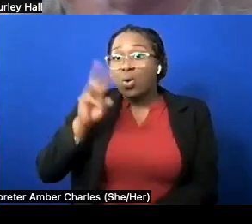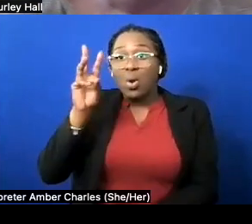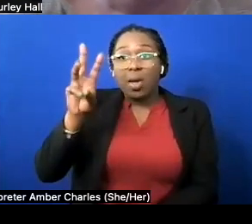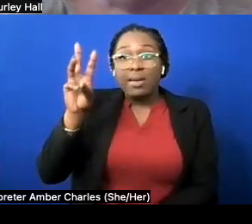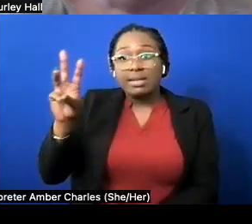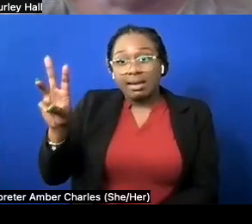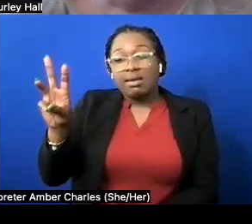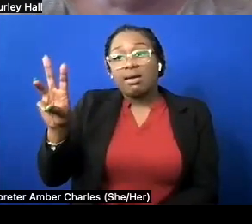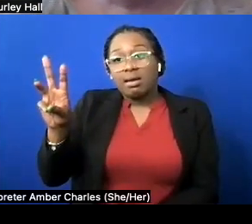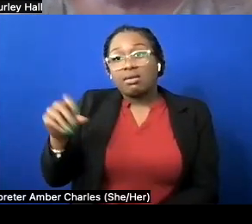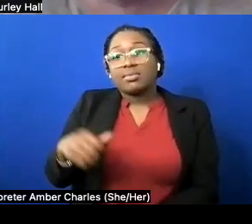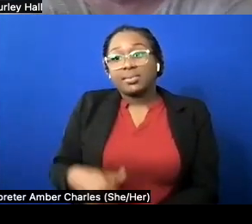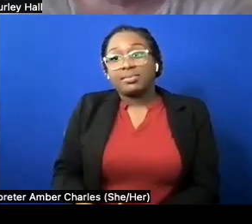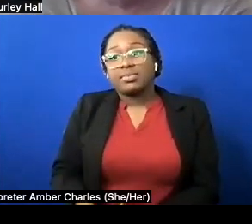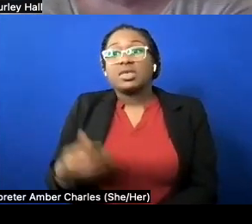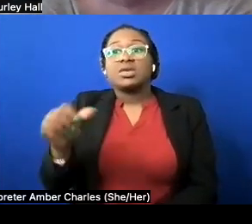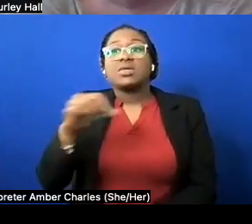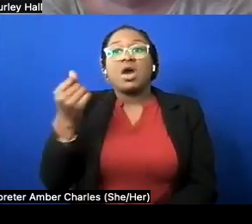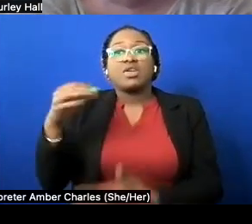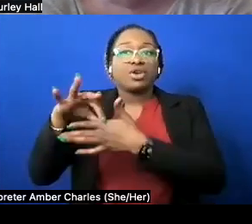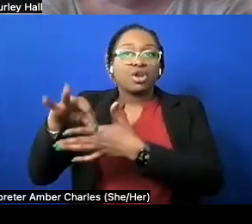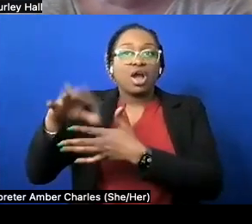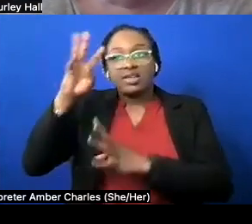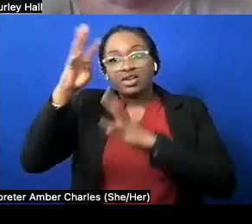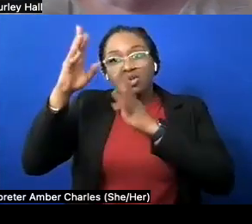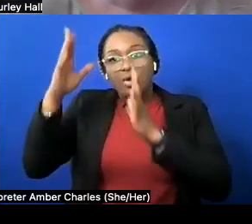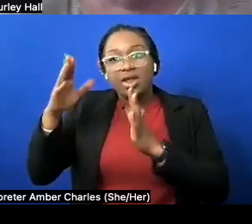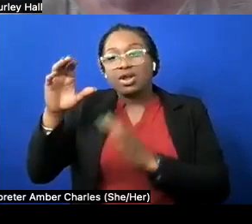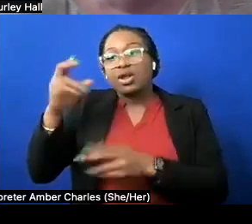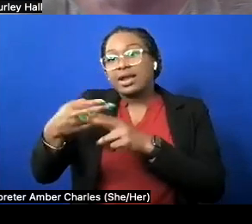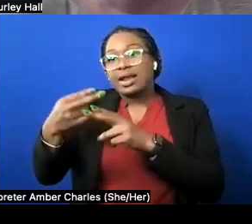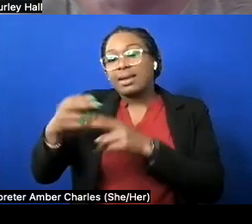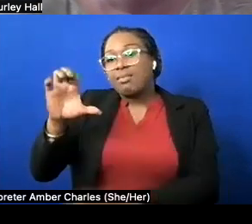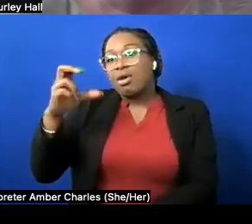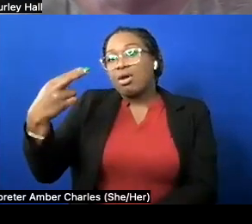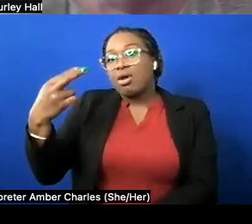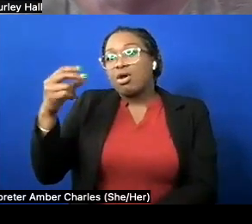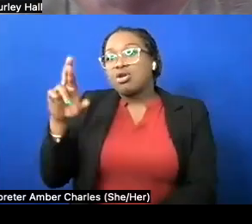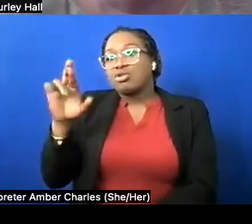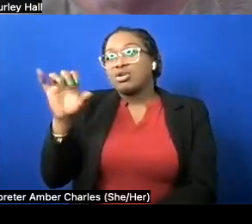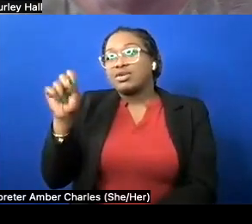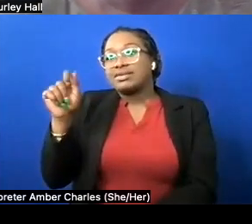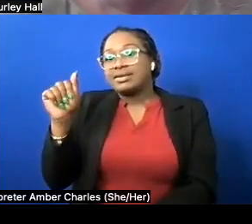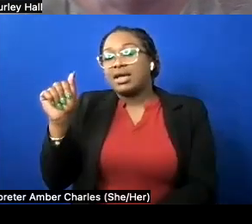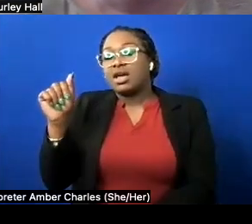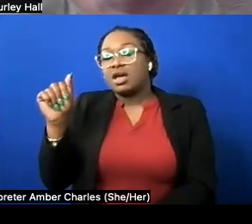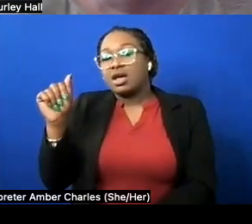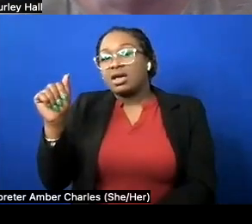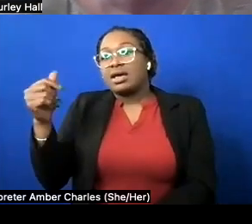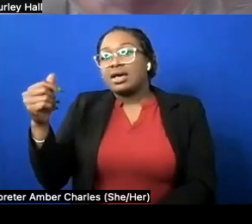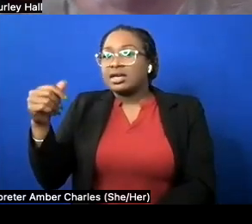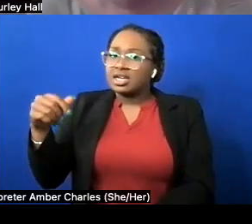is this other content creator, her name is Christina Heath, she, her, and I, that was one of the first things she told me. She said, you